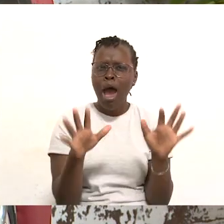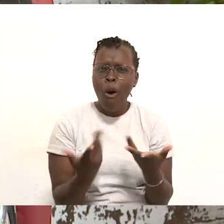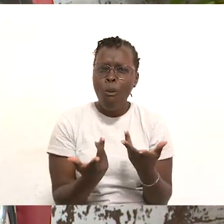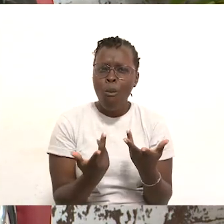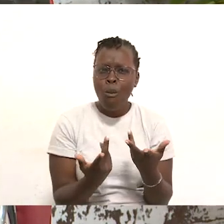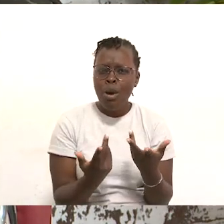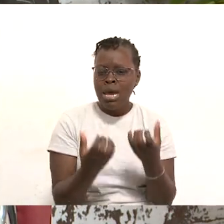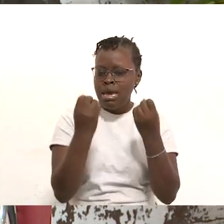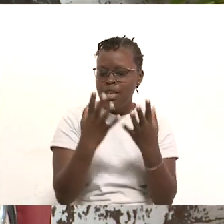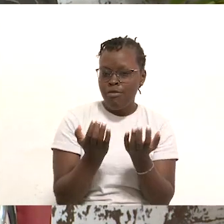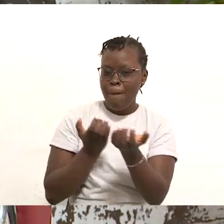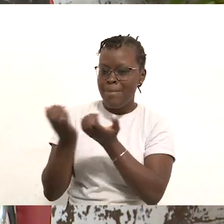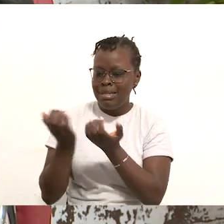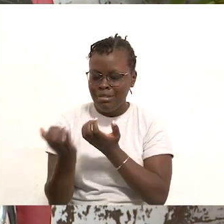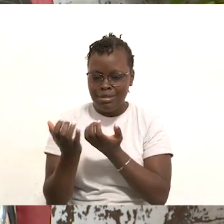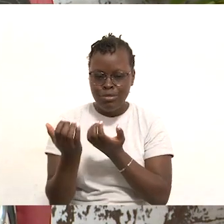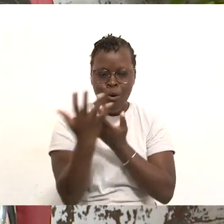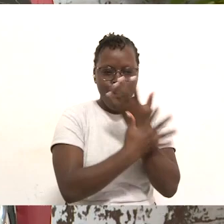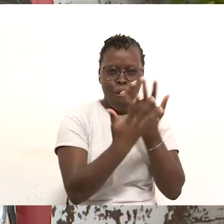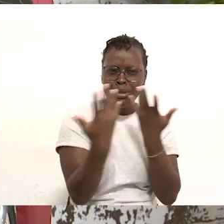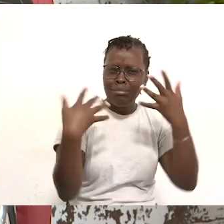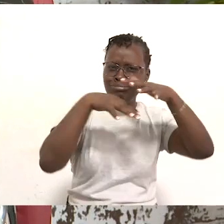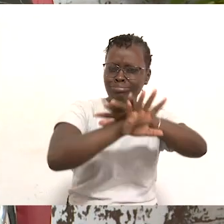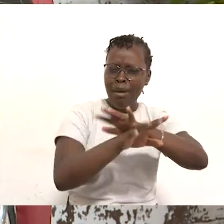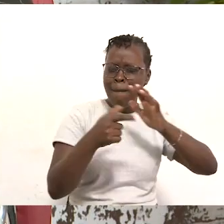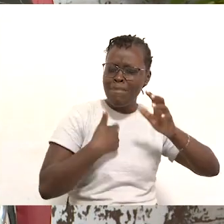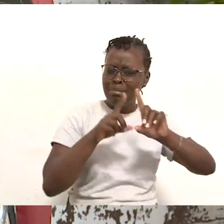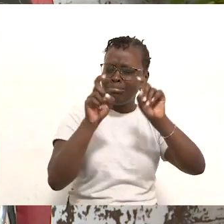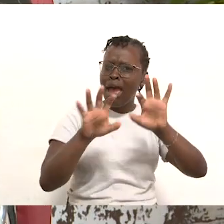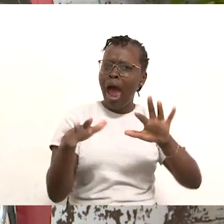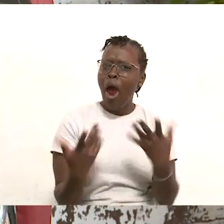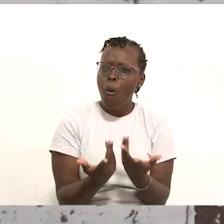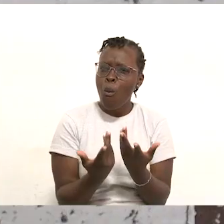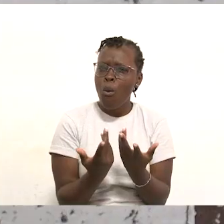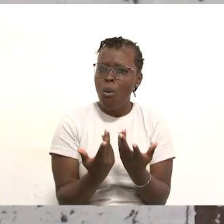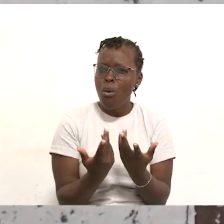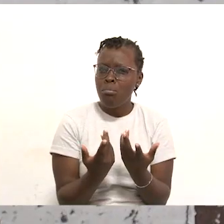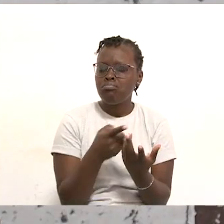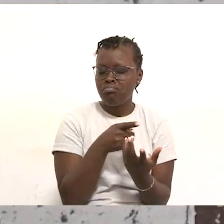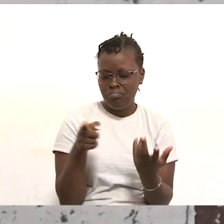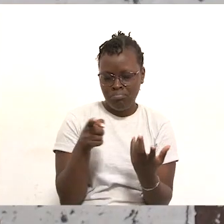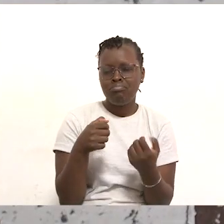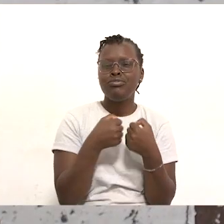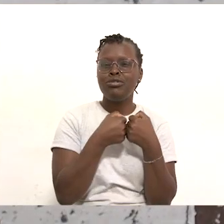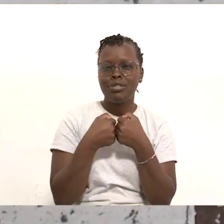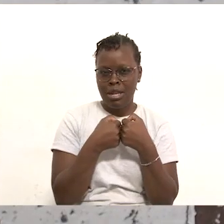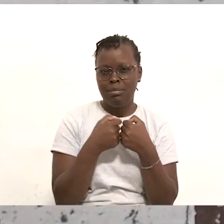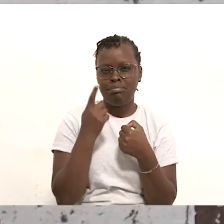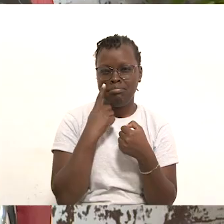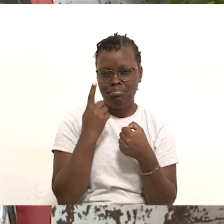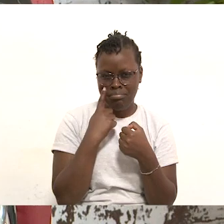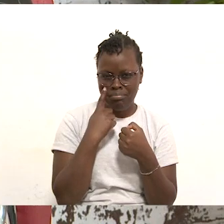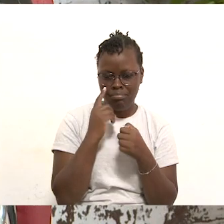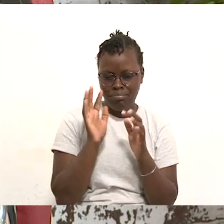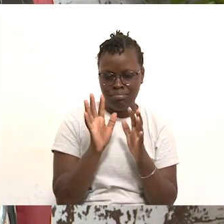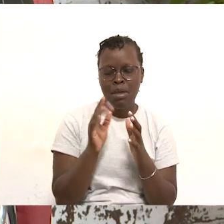measure the level of understanding for each learner, it becomes difficult for those three areas. So that one is also a